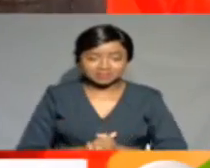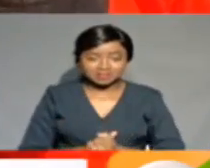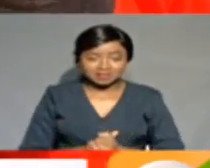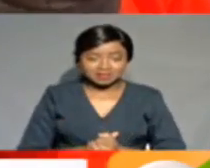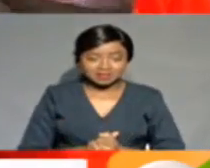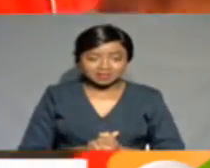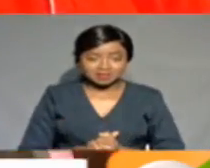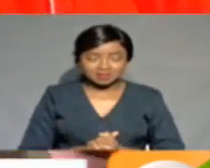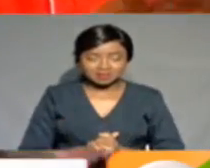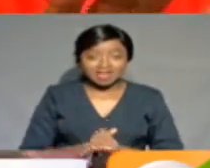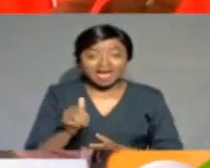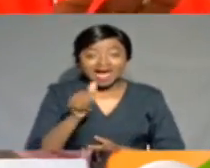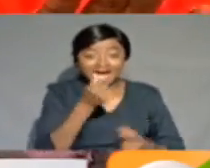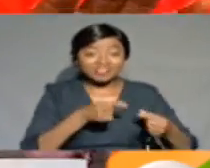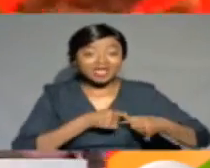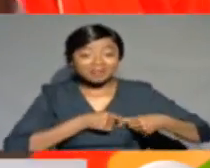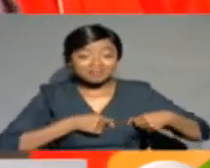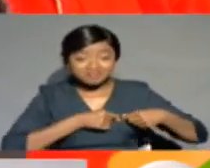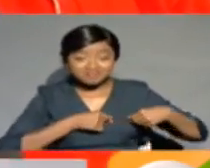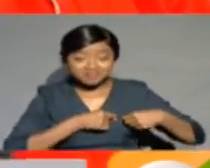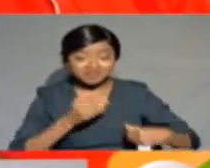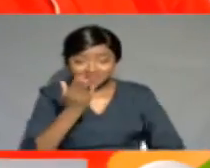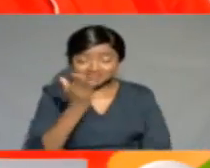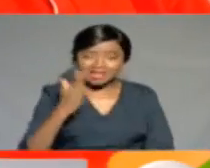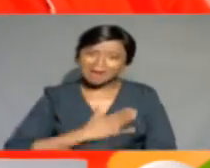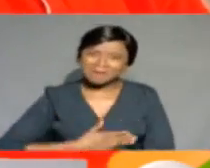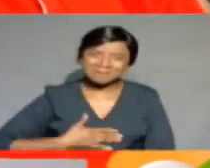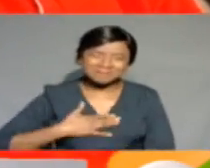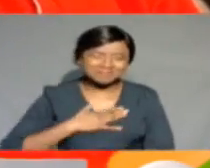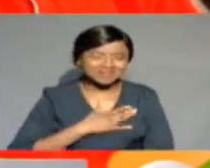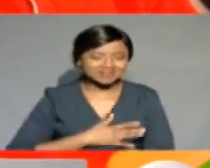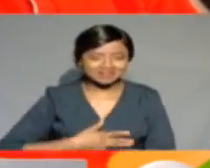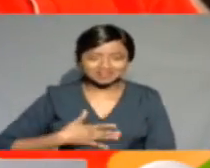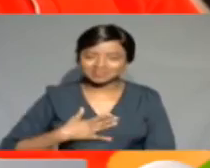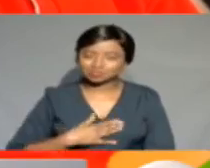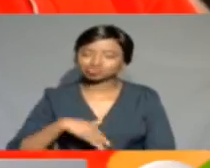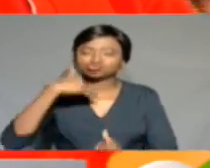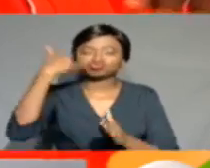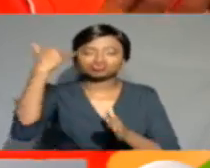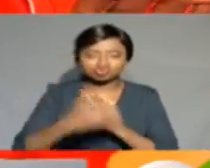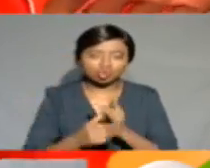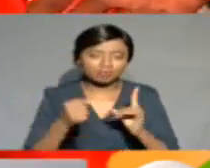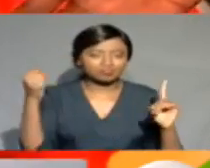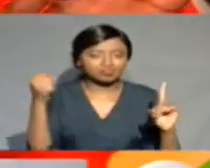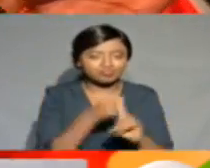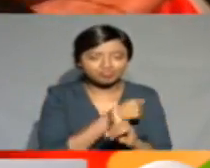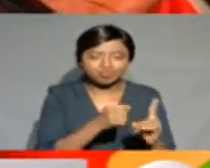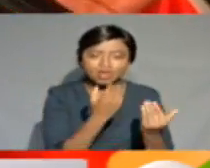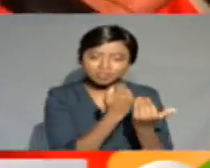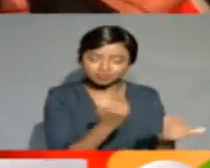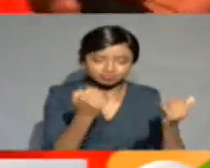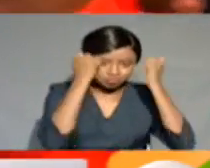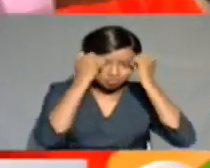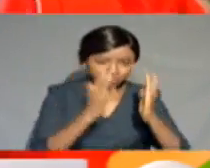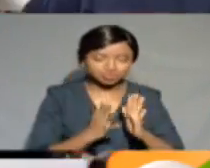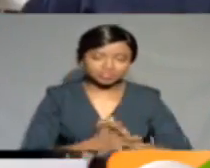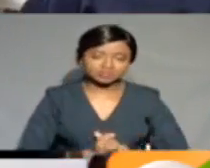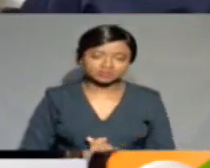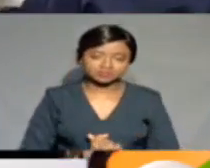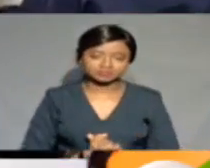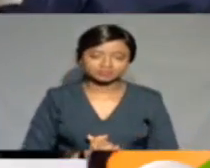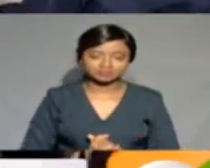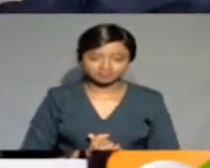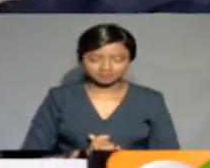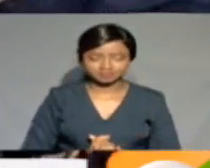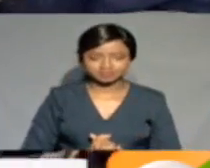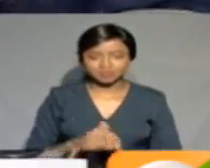other prefects outside there, please stop bullying Kenyans. All right. The students, actually. Let's take another